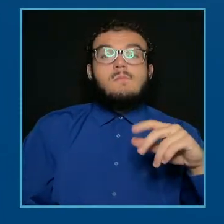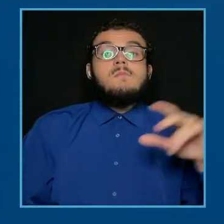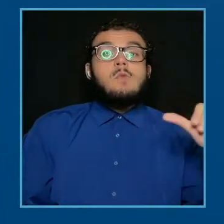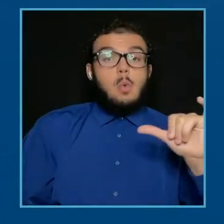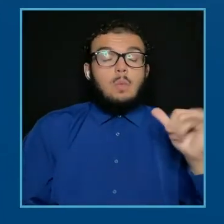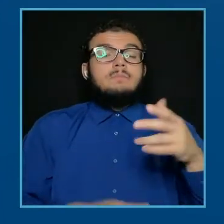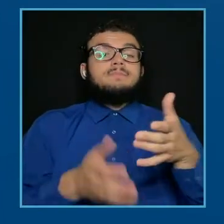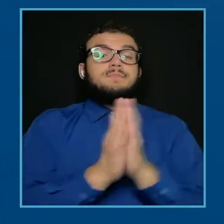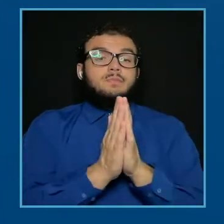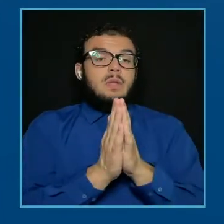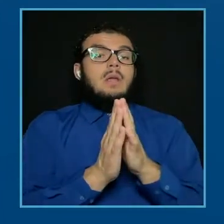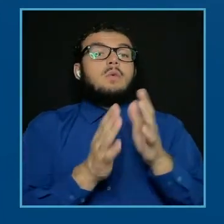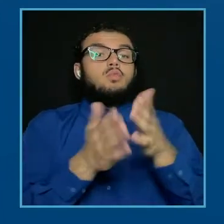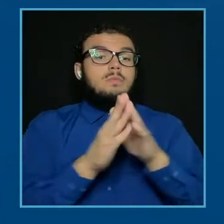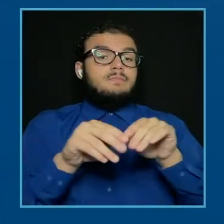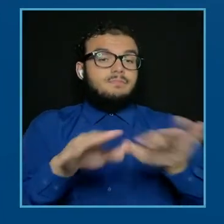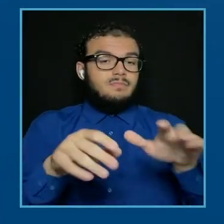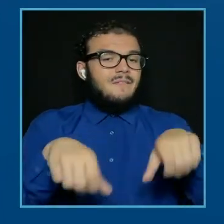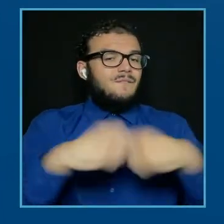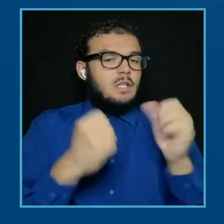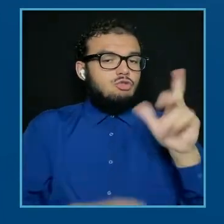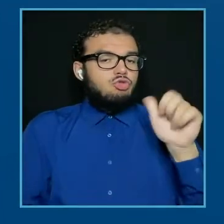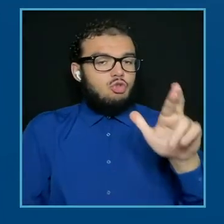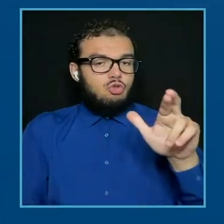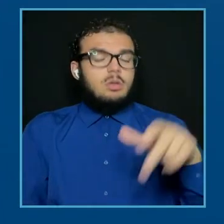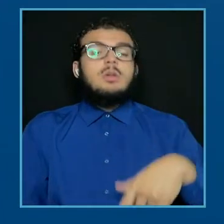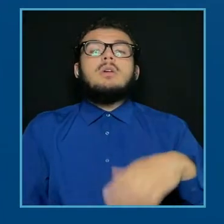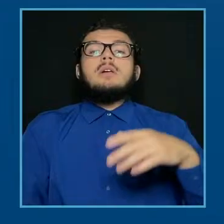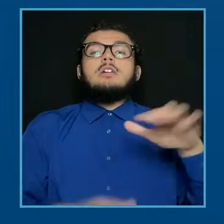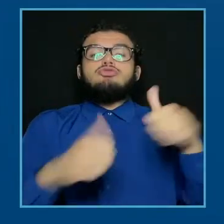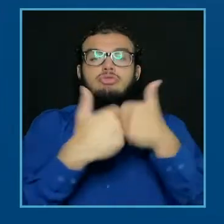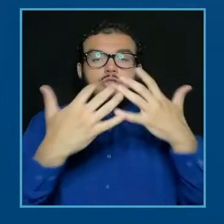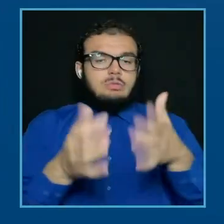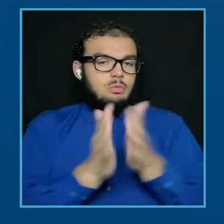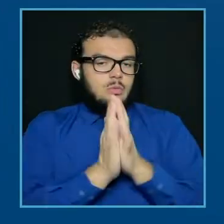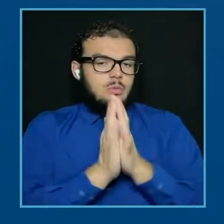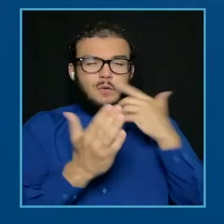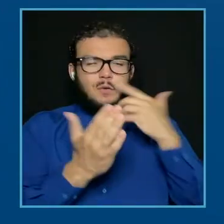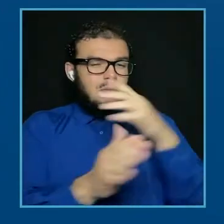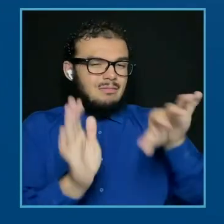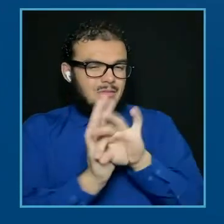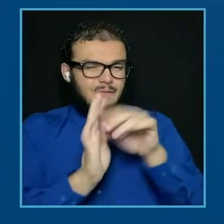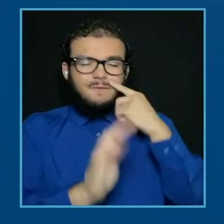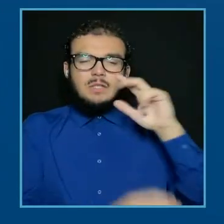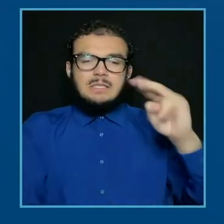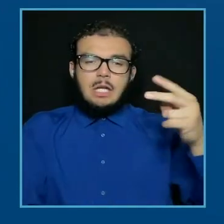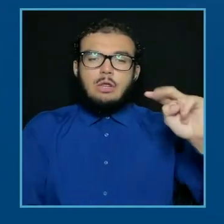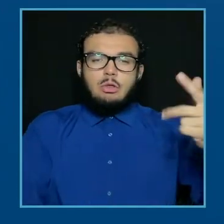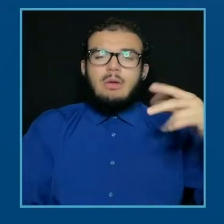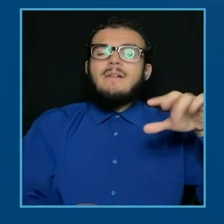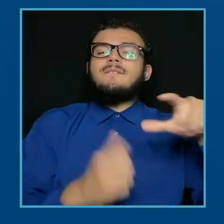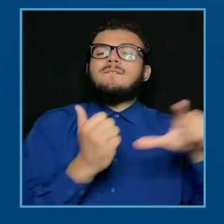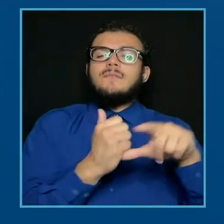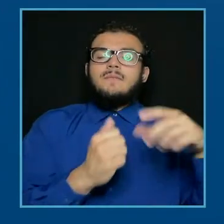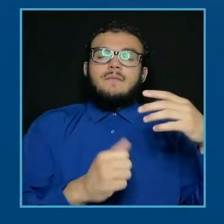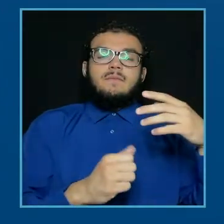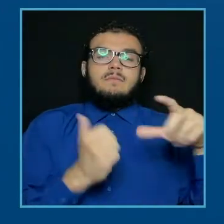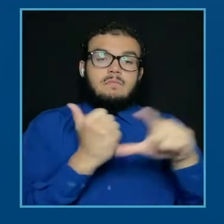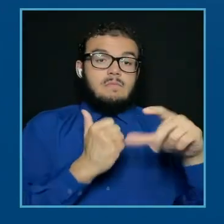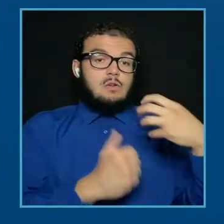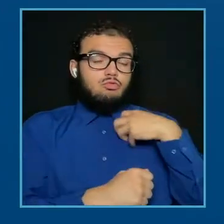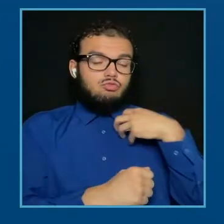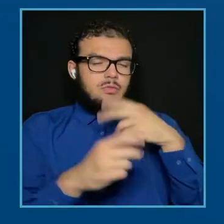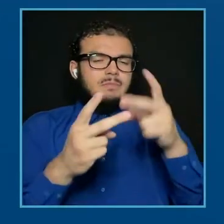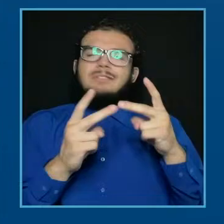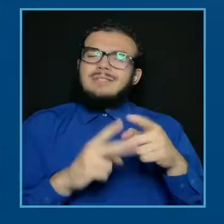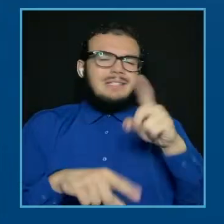violate the charter. Here, the challengers have requested for a new election for the second and third vice chair positions. This relief cannot be requested